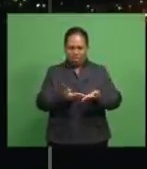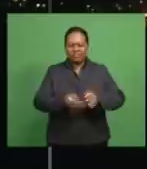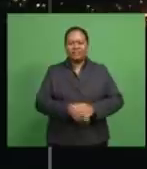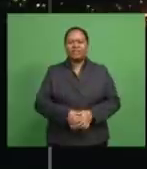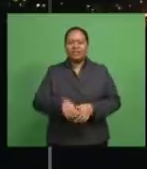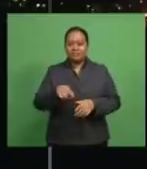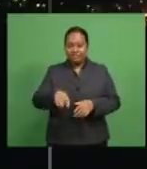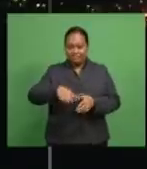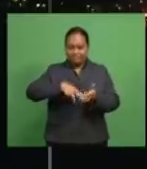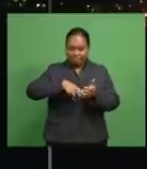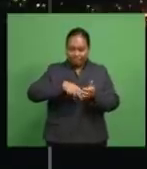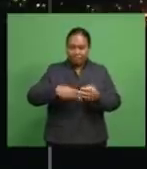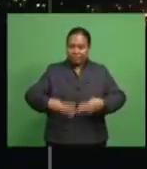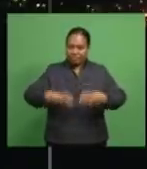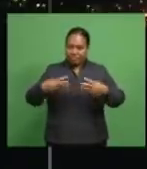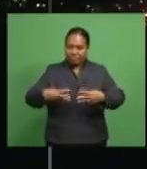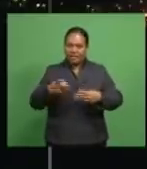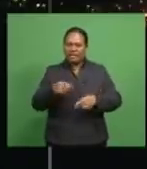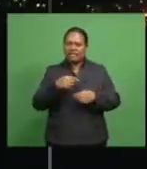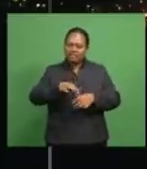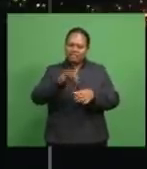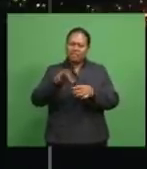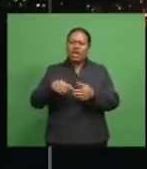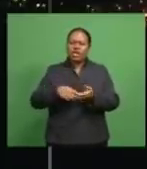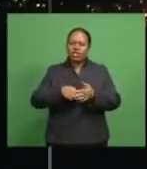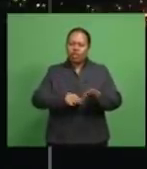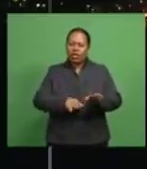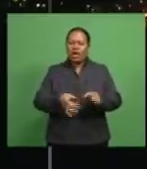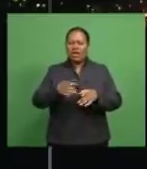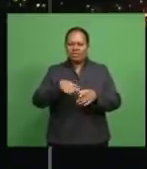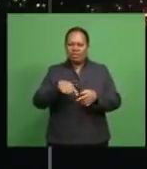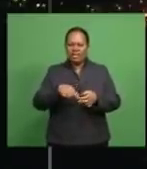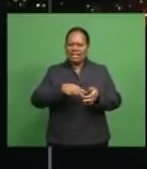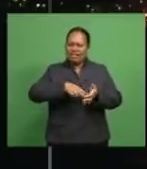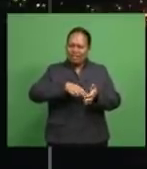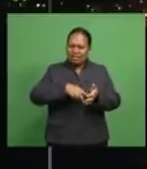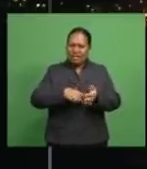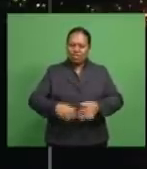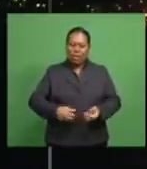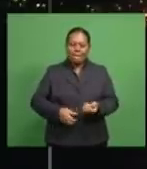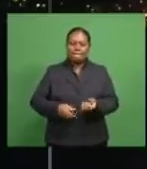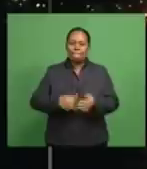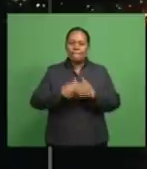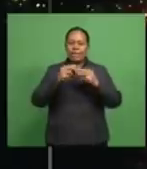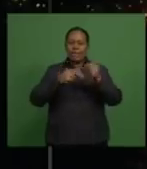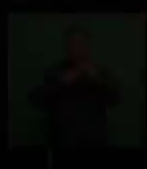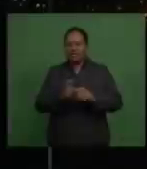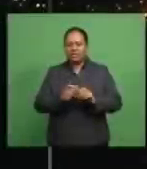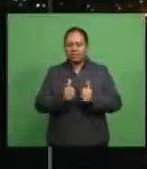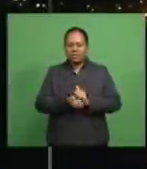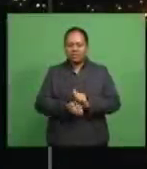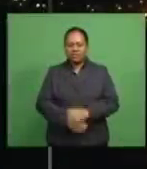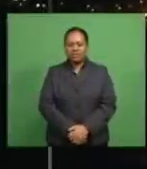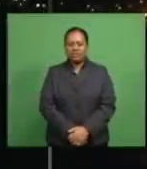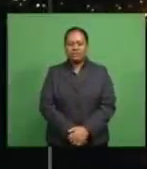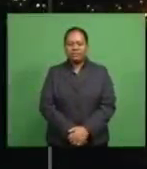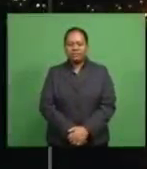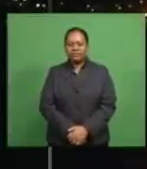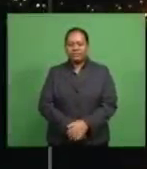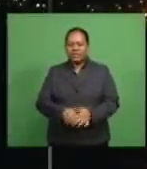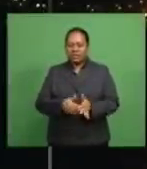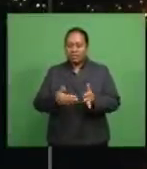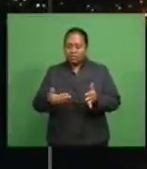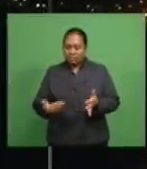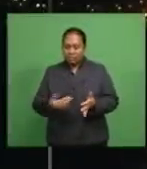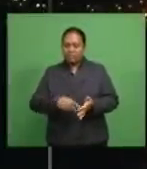Mbati is set to play New Zealand and Tonga at the end of the NRL season as they build up to the 2021 World Cup. Plans are in place